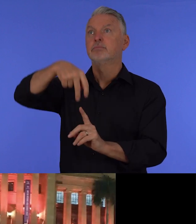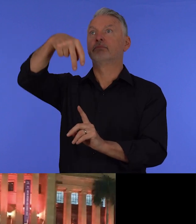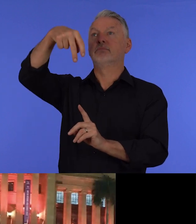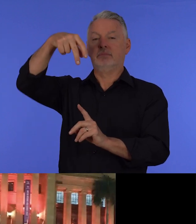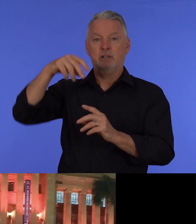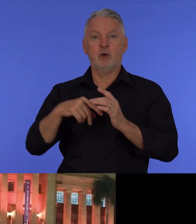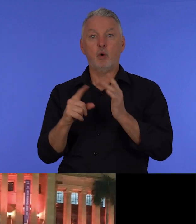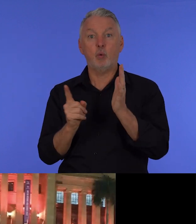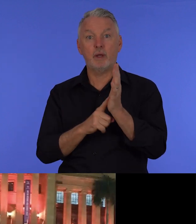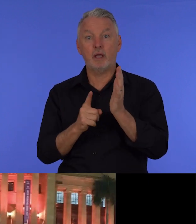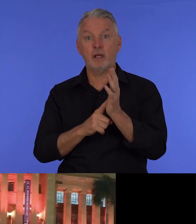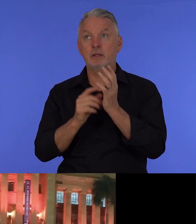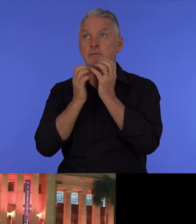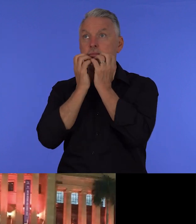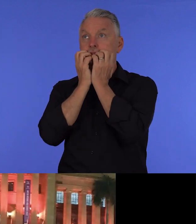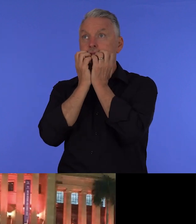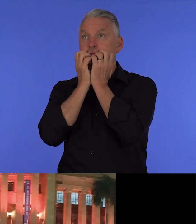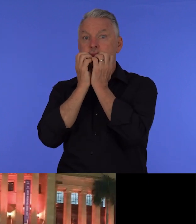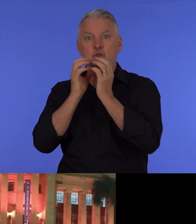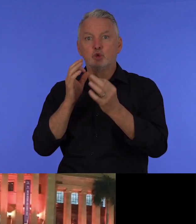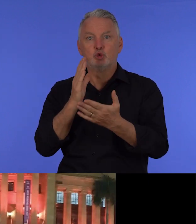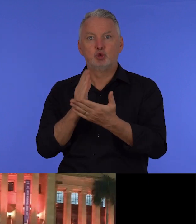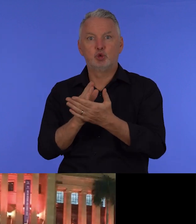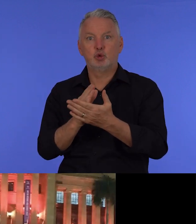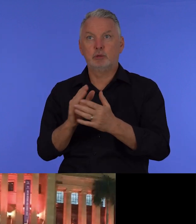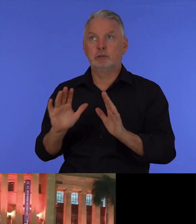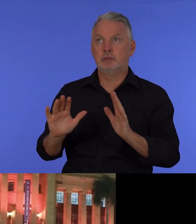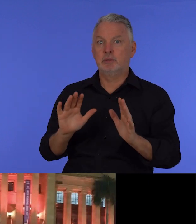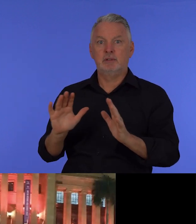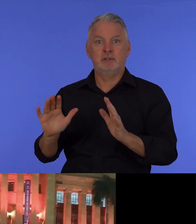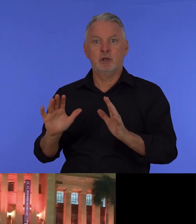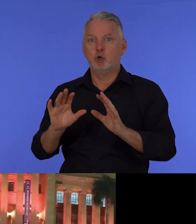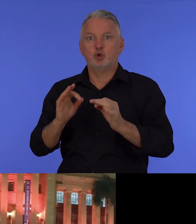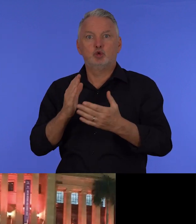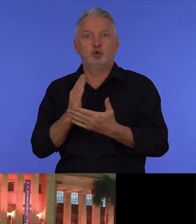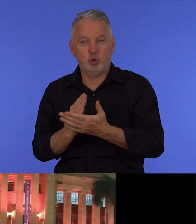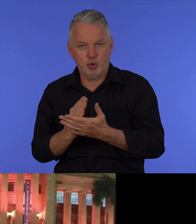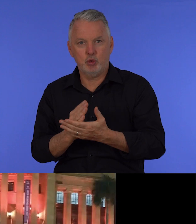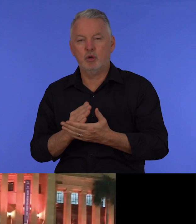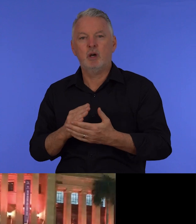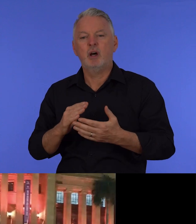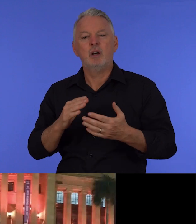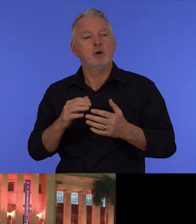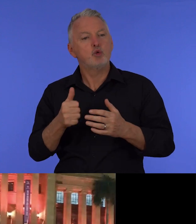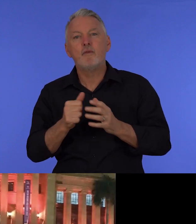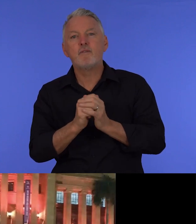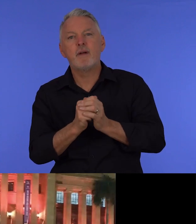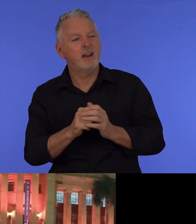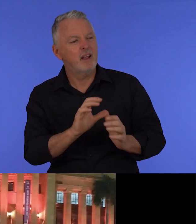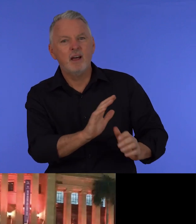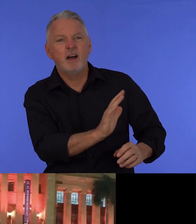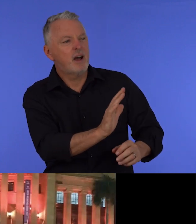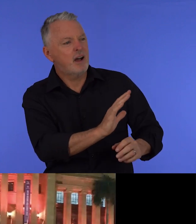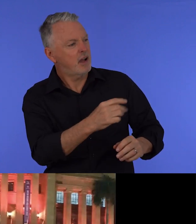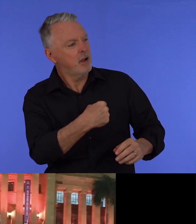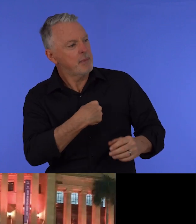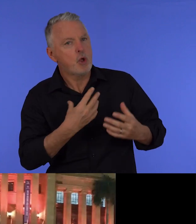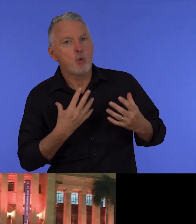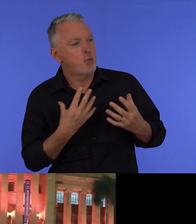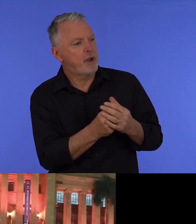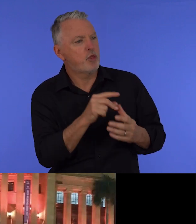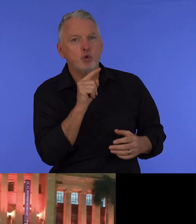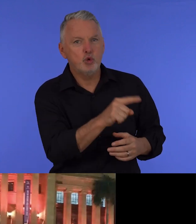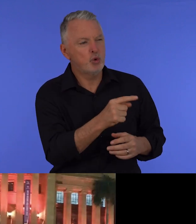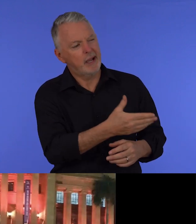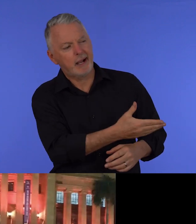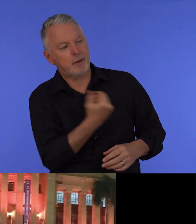a treetop climb day. And Will was very uncertain around what to do. And one of his close